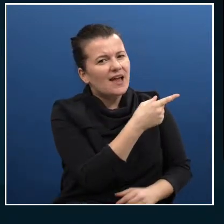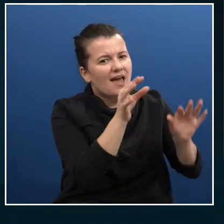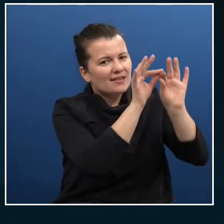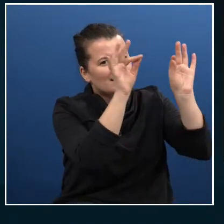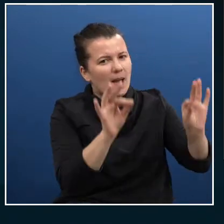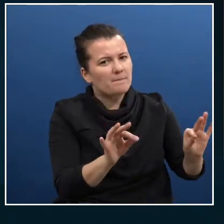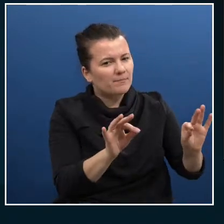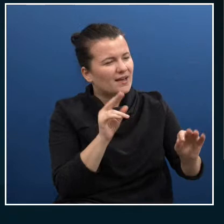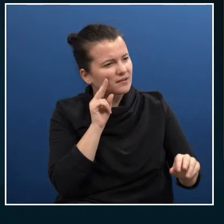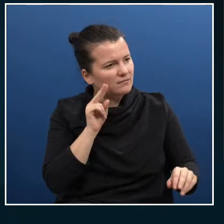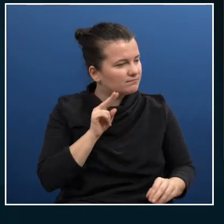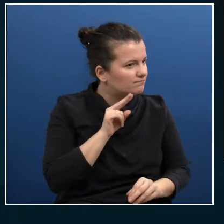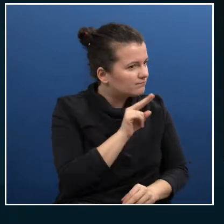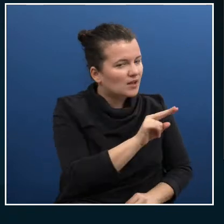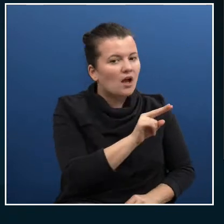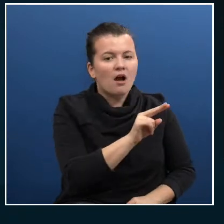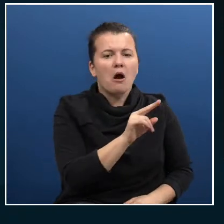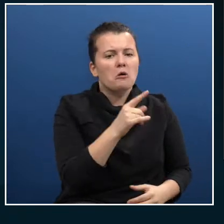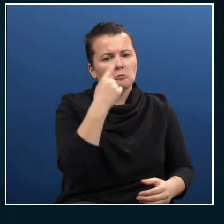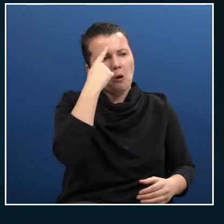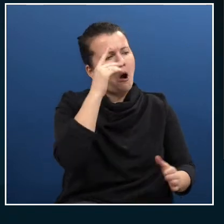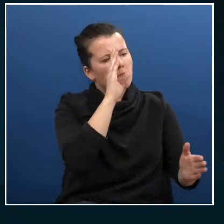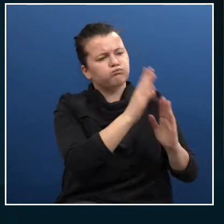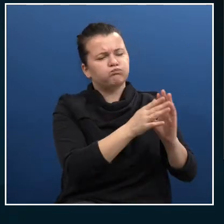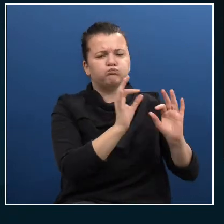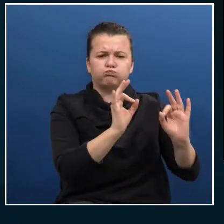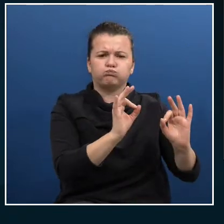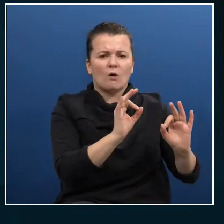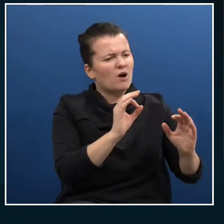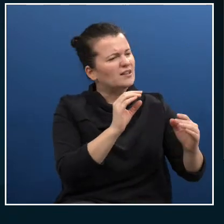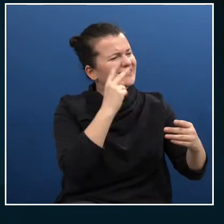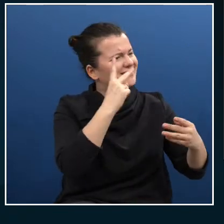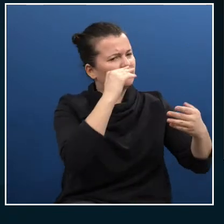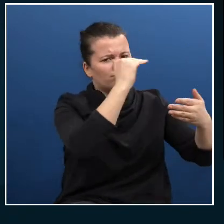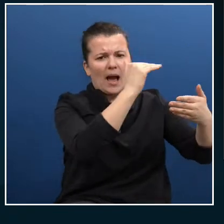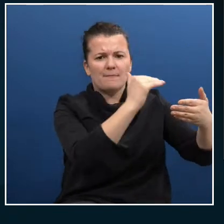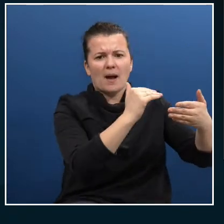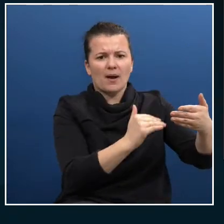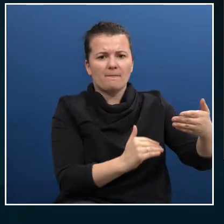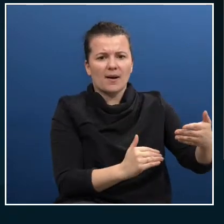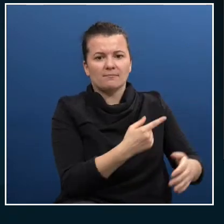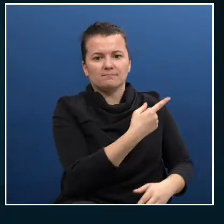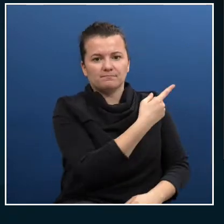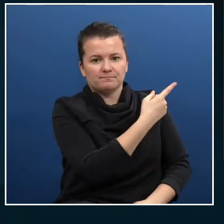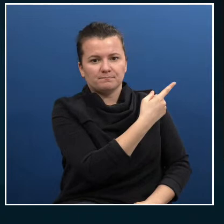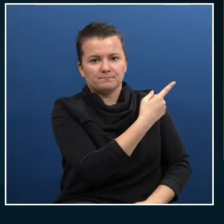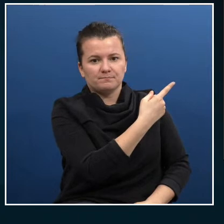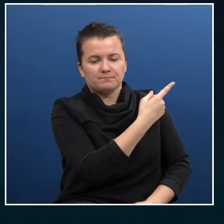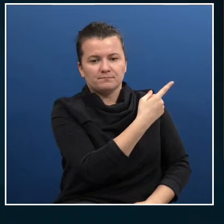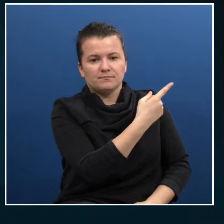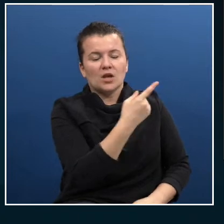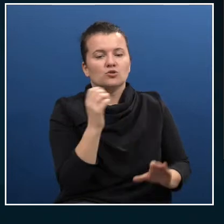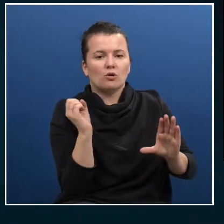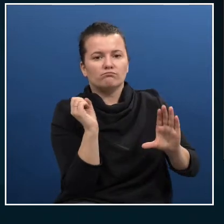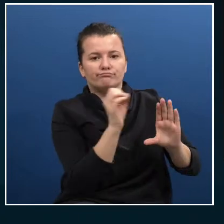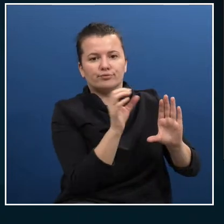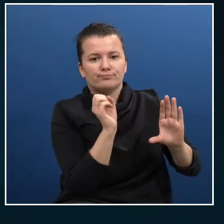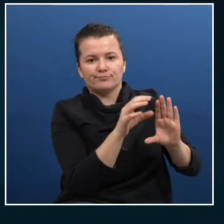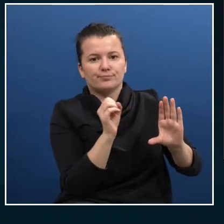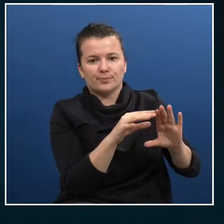pretty straightforward, where you have your parameters section for all the input values that you want to